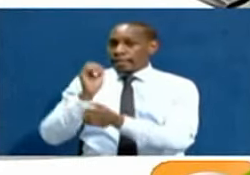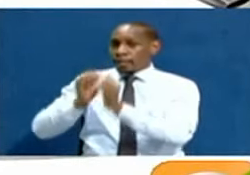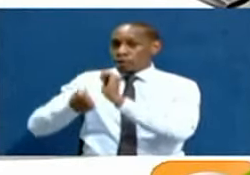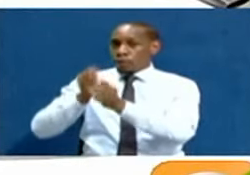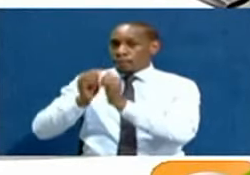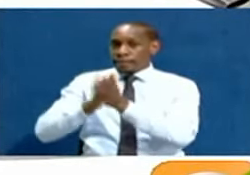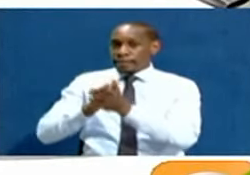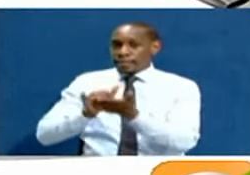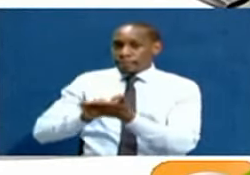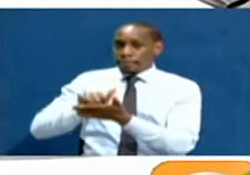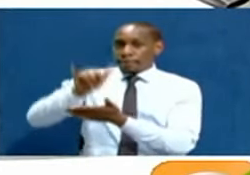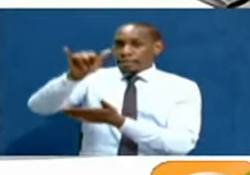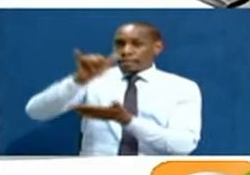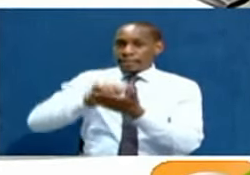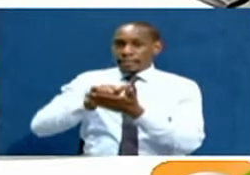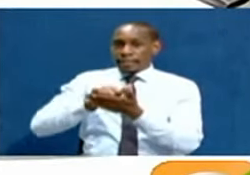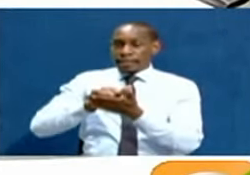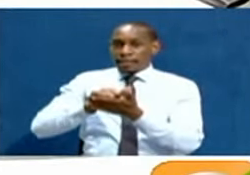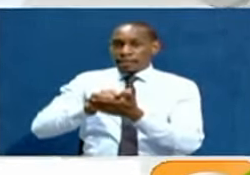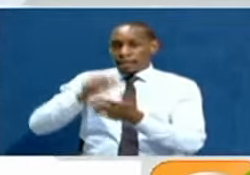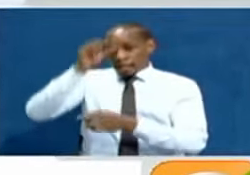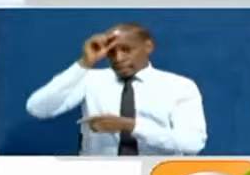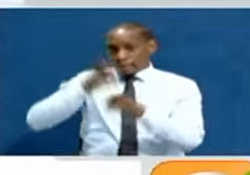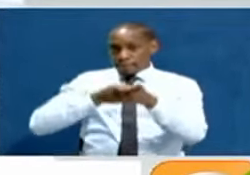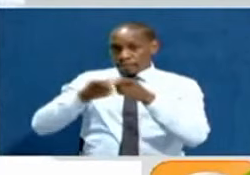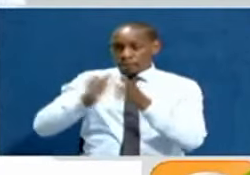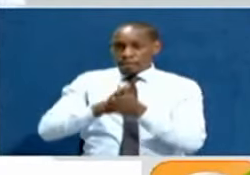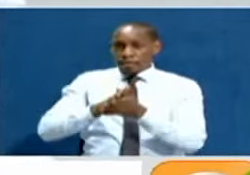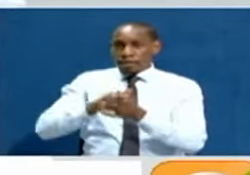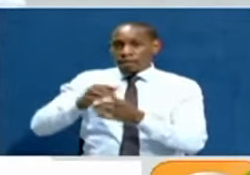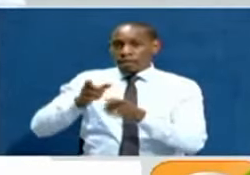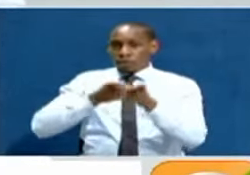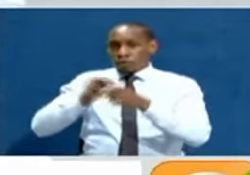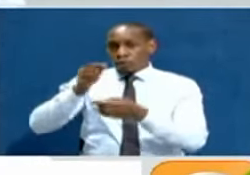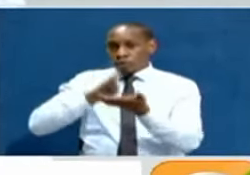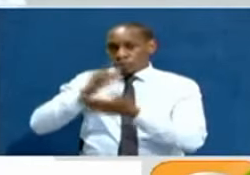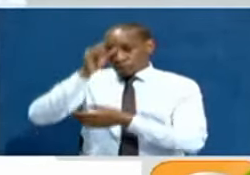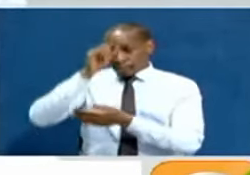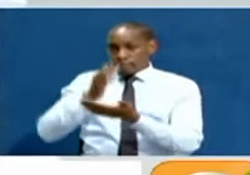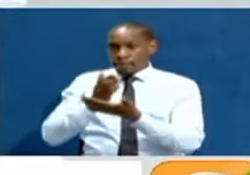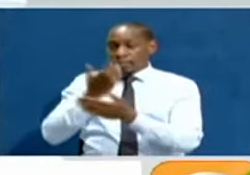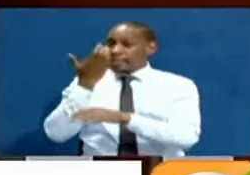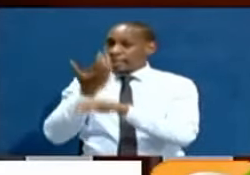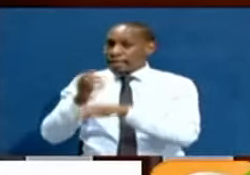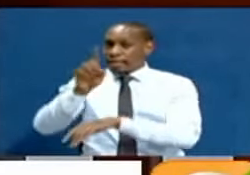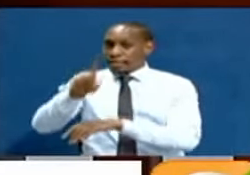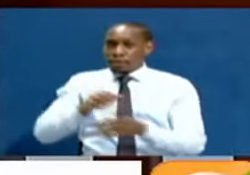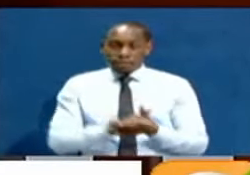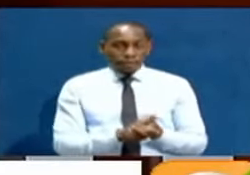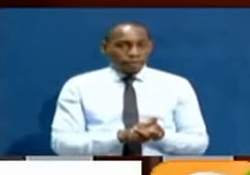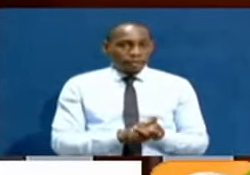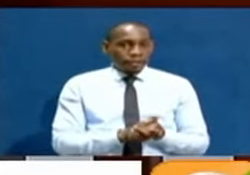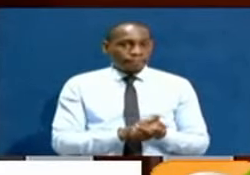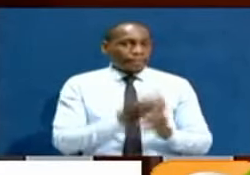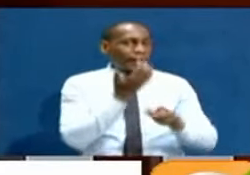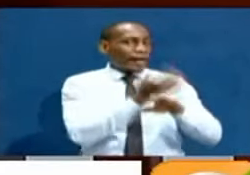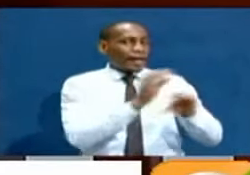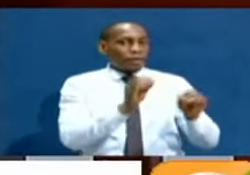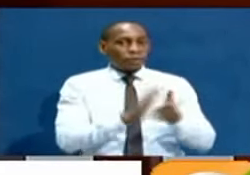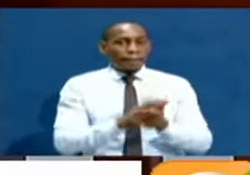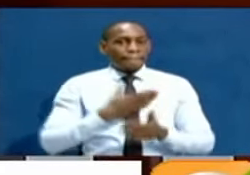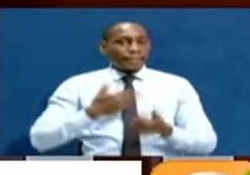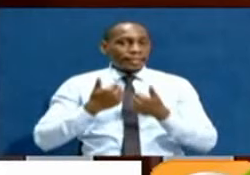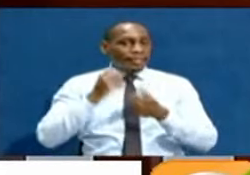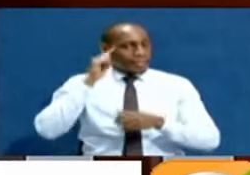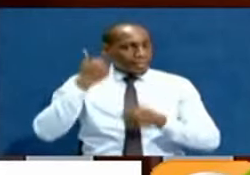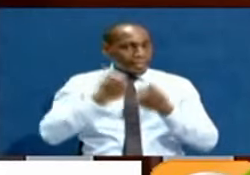competing with airlines that are nationally owned, nationally run, Michael? Is it difficult? I would say it's not difficult. I think the